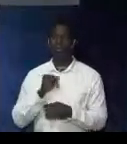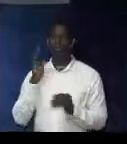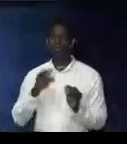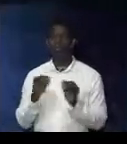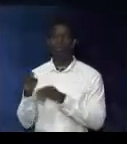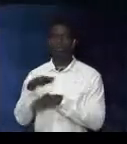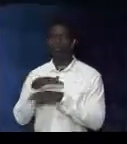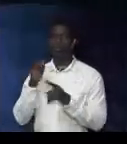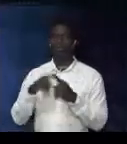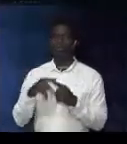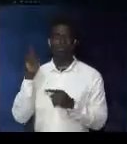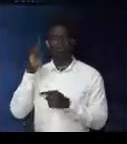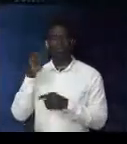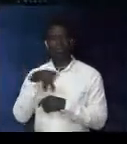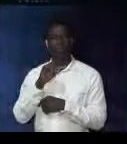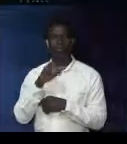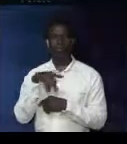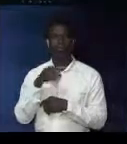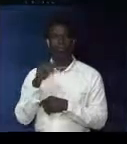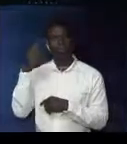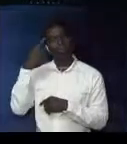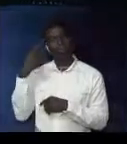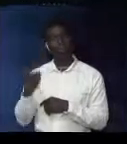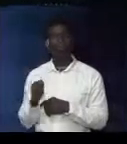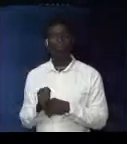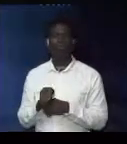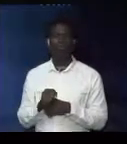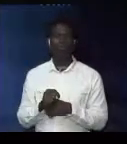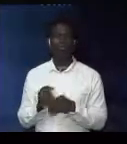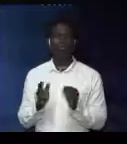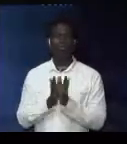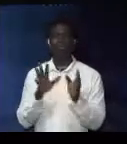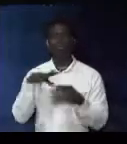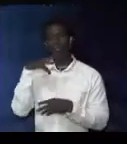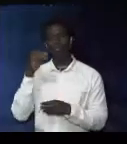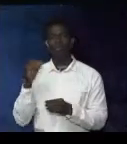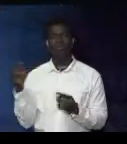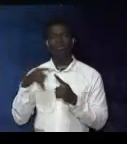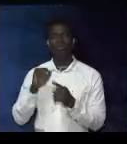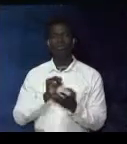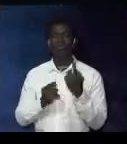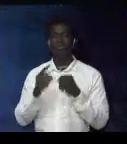lesson. I will now hand you over to Uncle Popo for the basic general studies